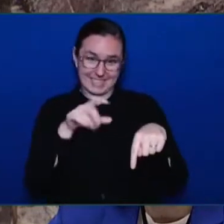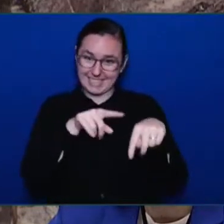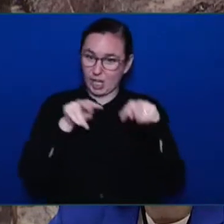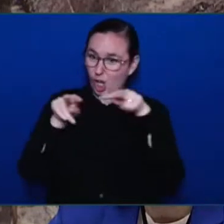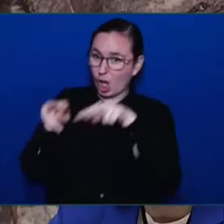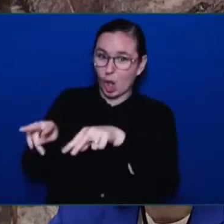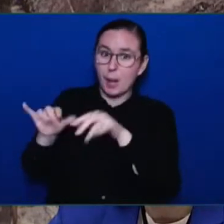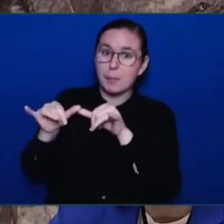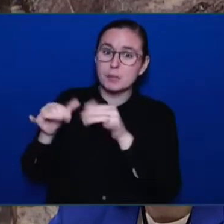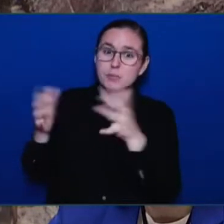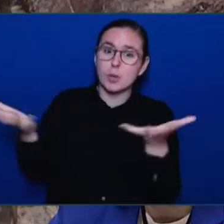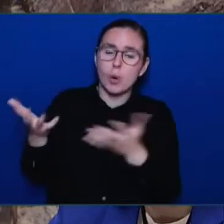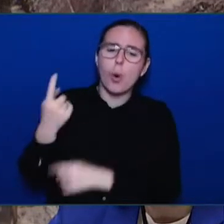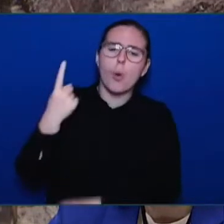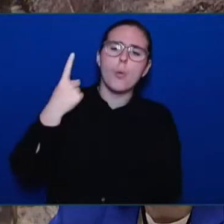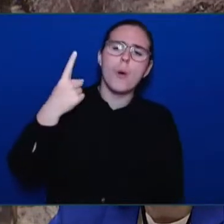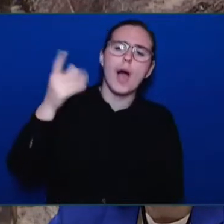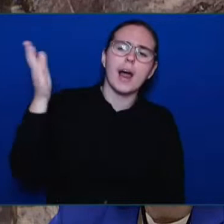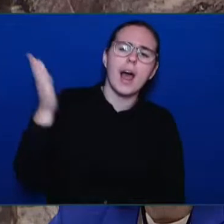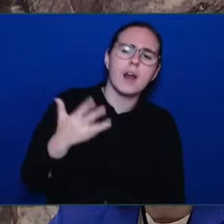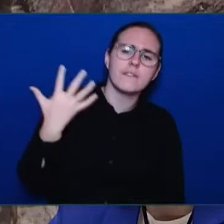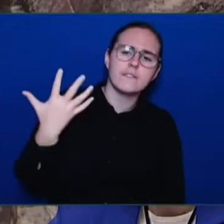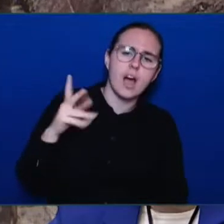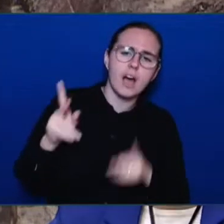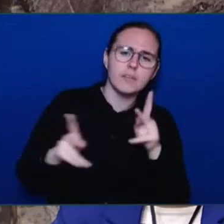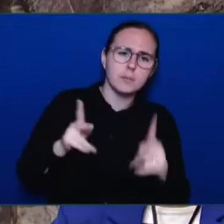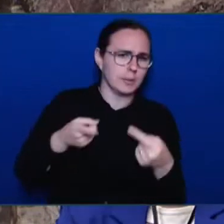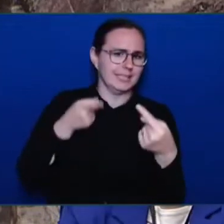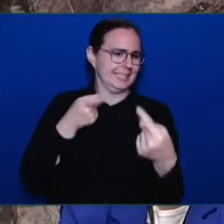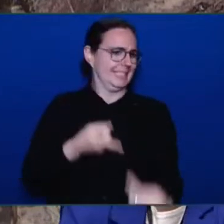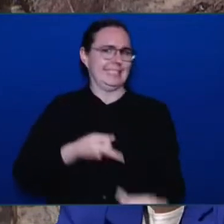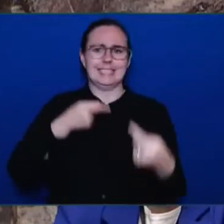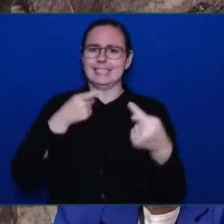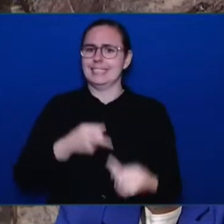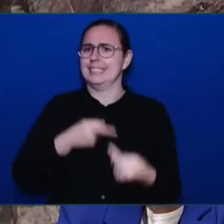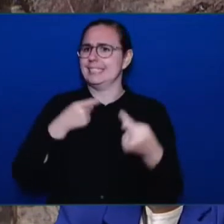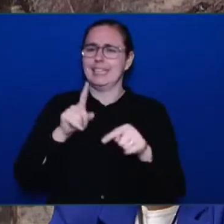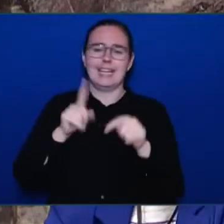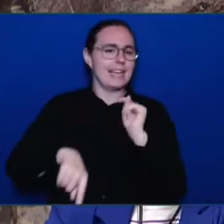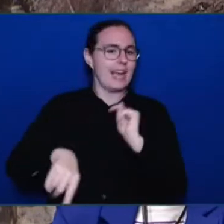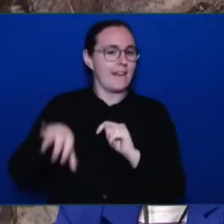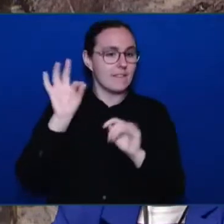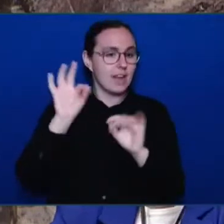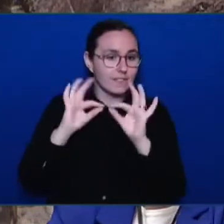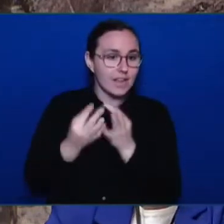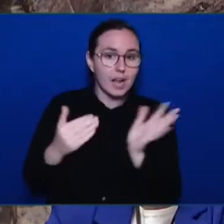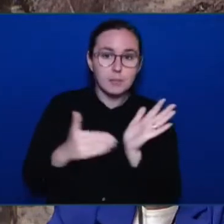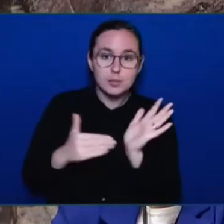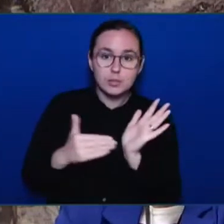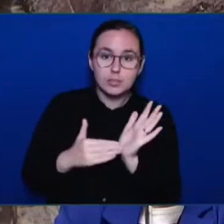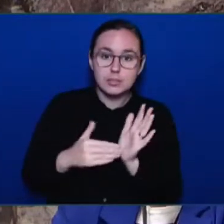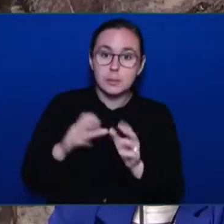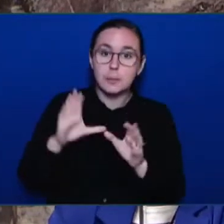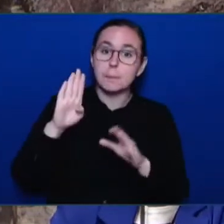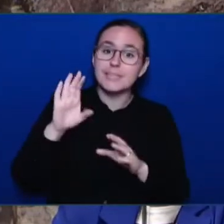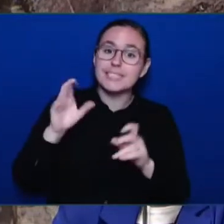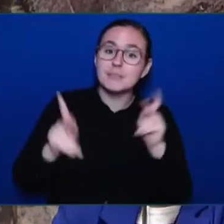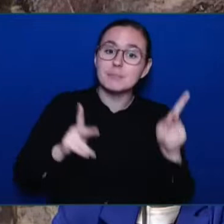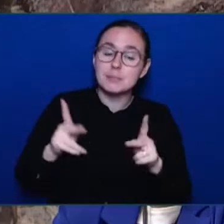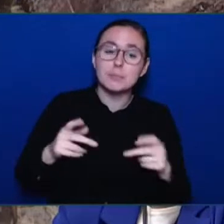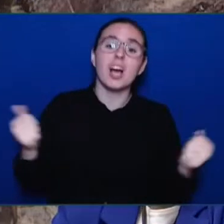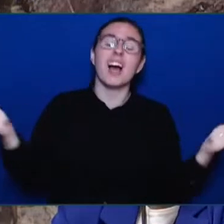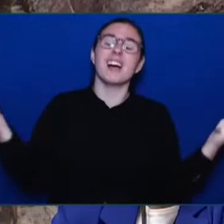a family doctor. British Columbians are scared to death that they're going to sit on a waiting list